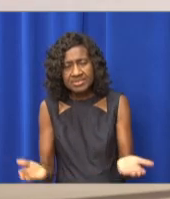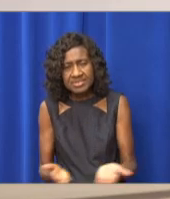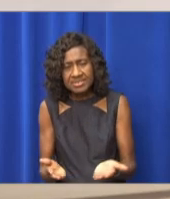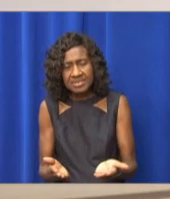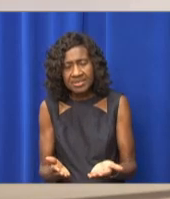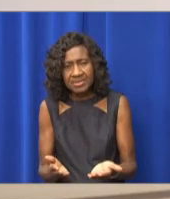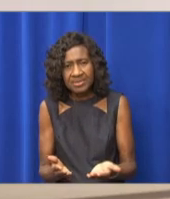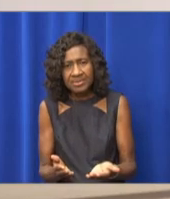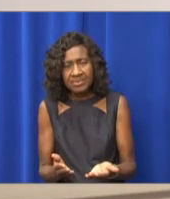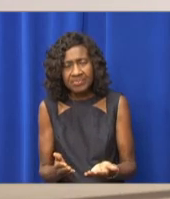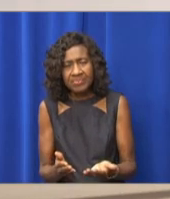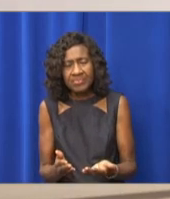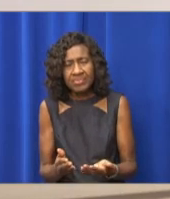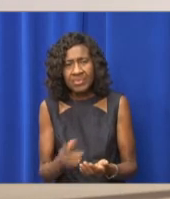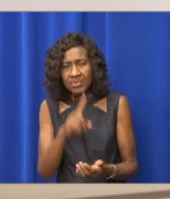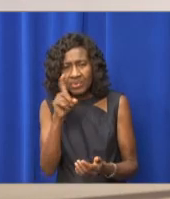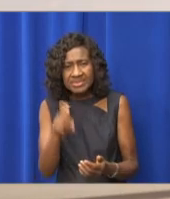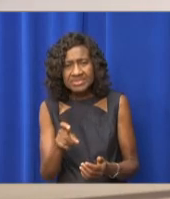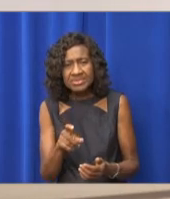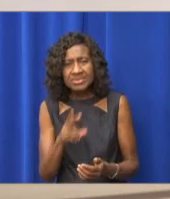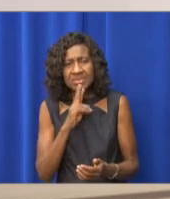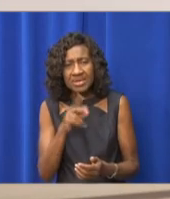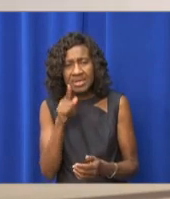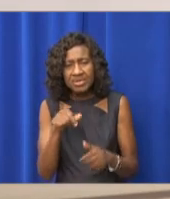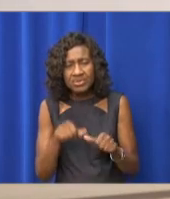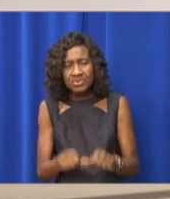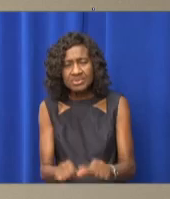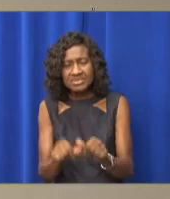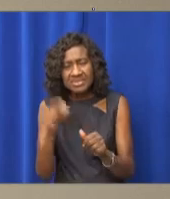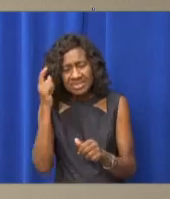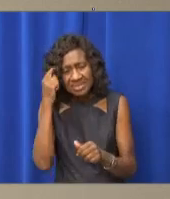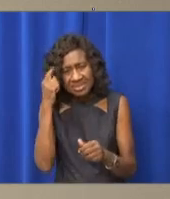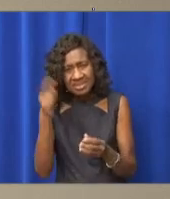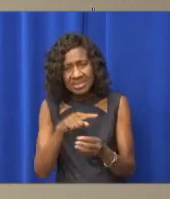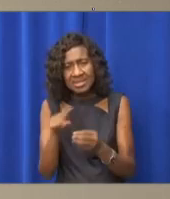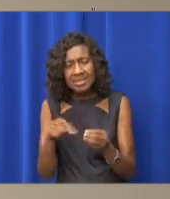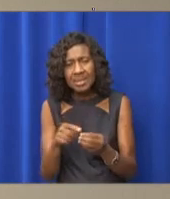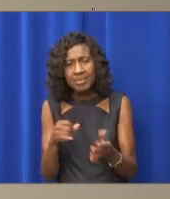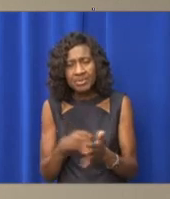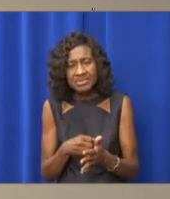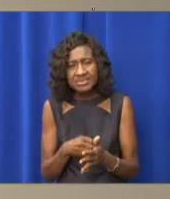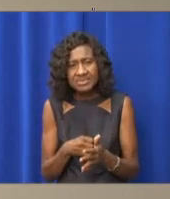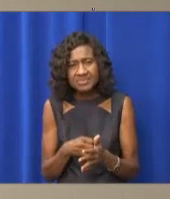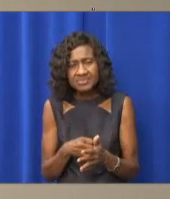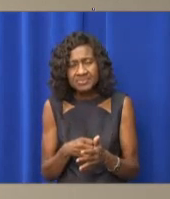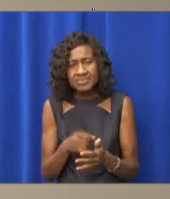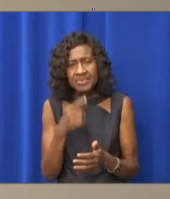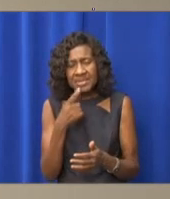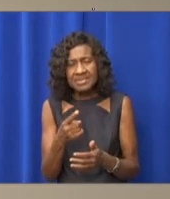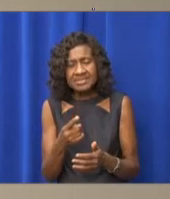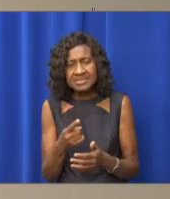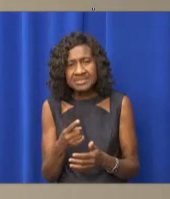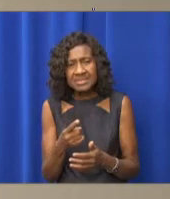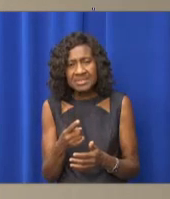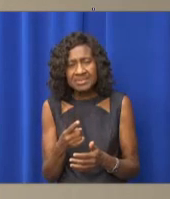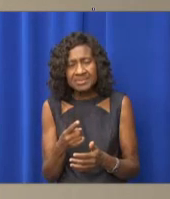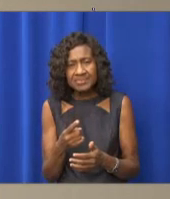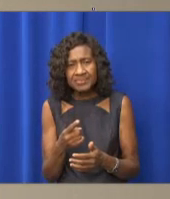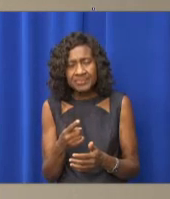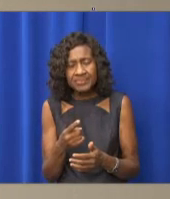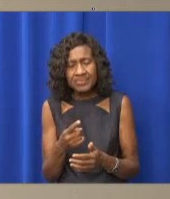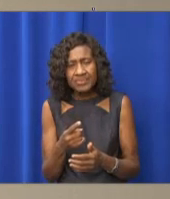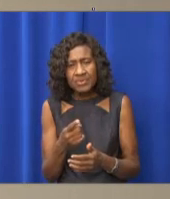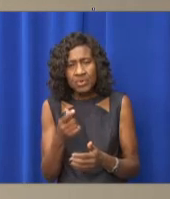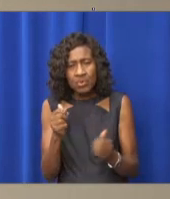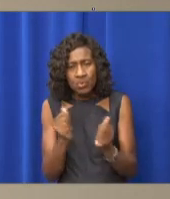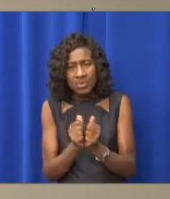low numbers of COVID-19? That's a very good question, and given our numbers here in Cayman,